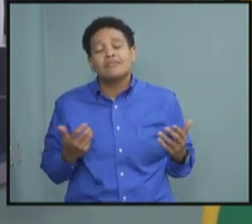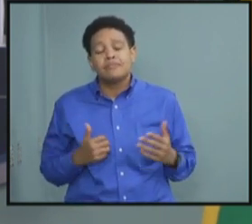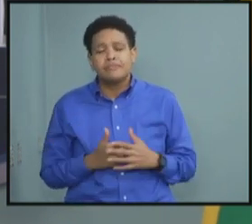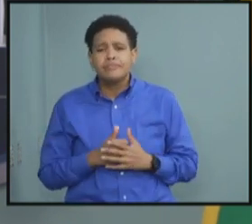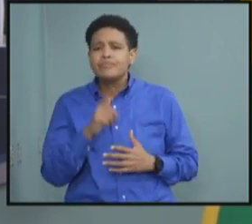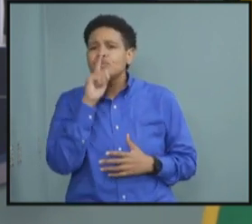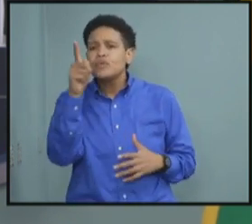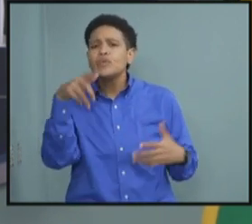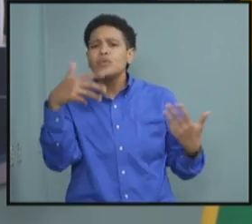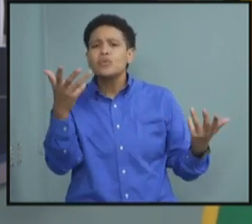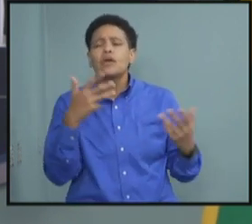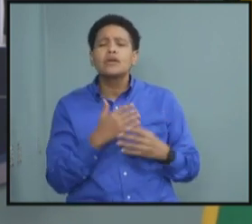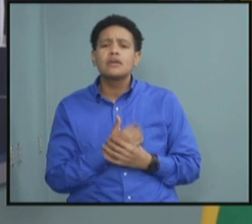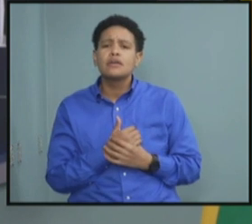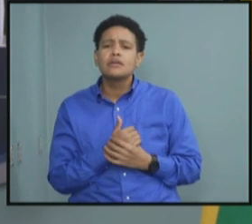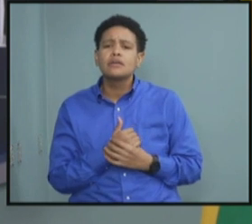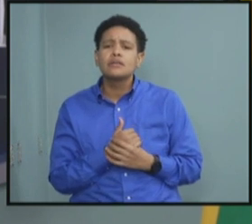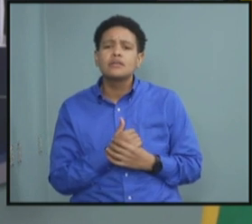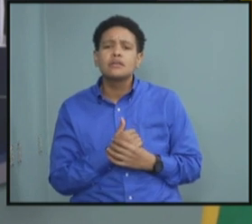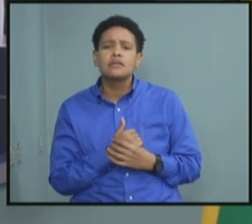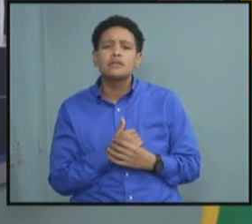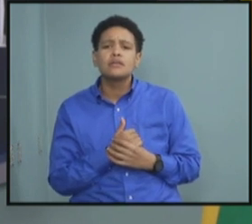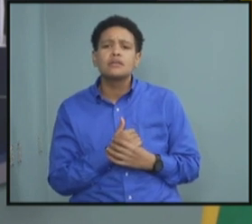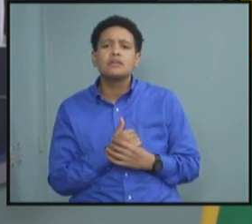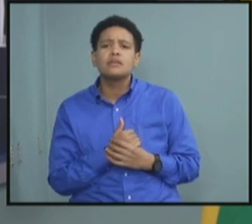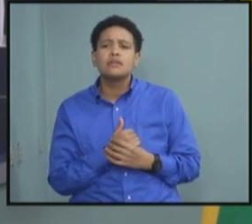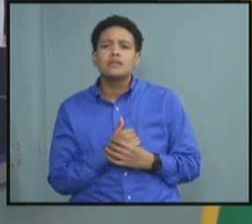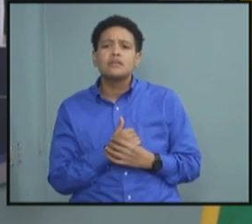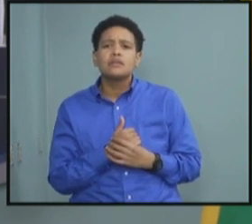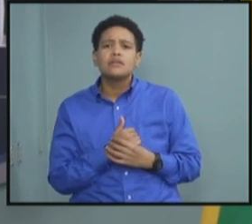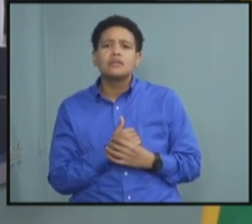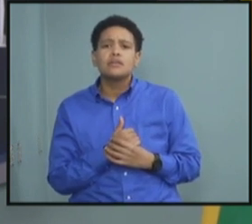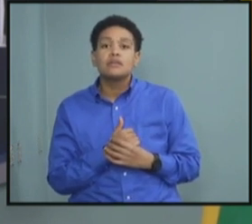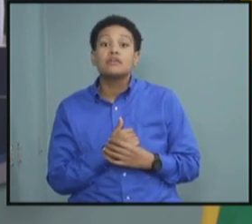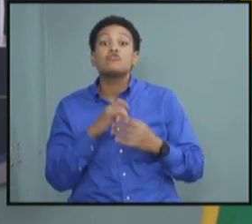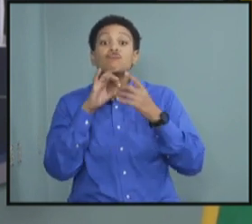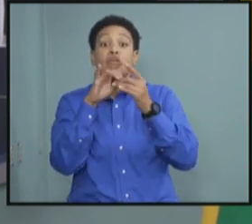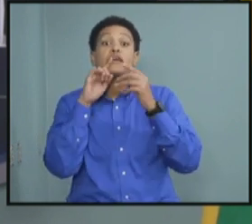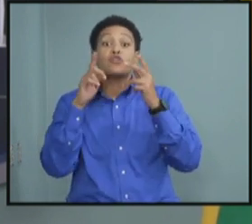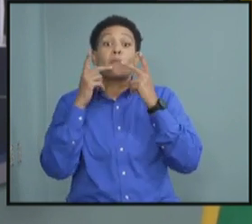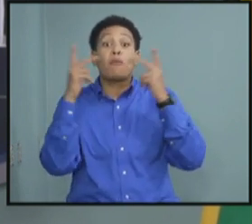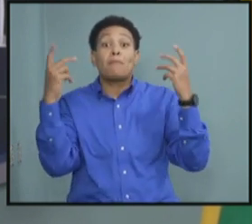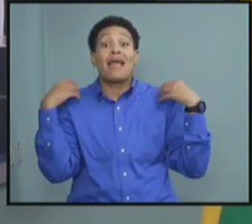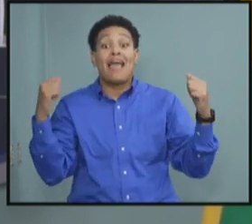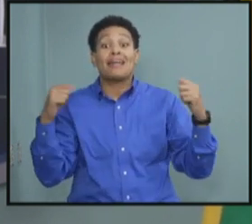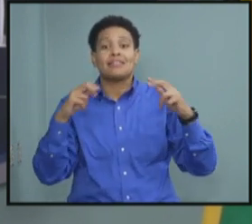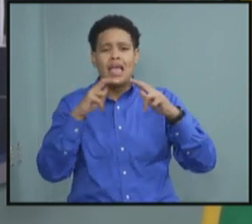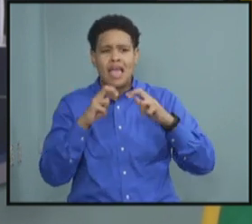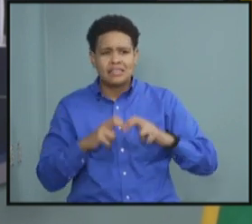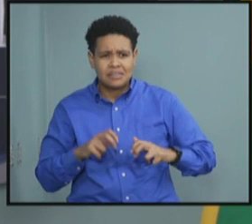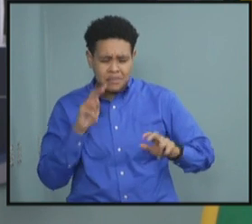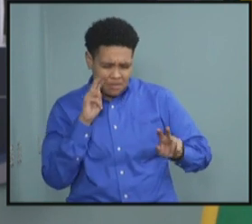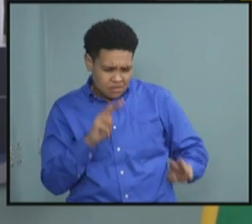The truth is that in terms of a public health assessment, the risk of a